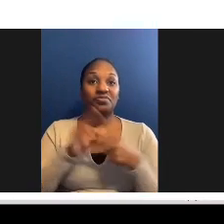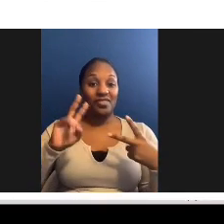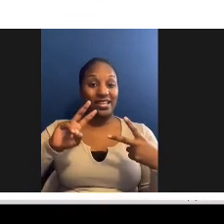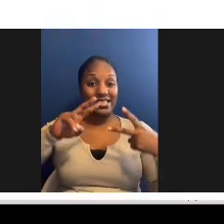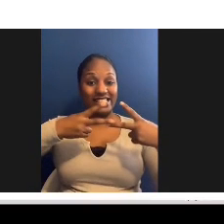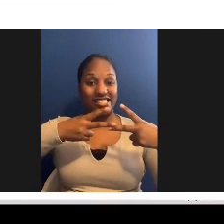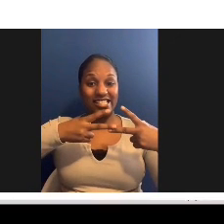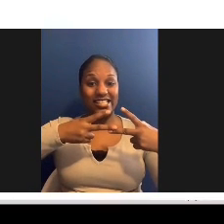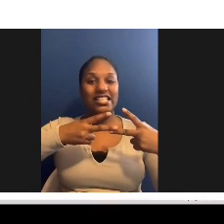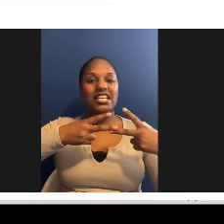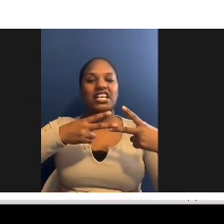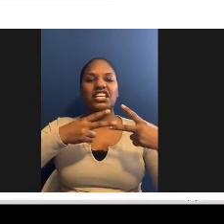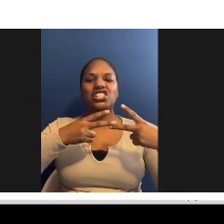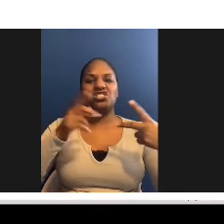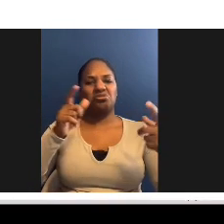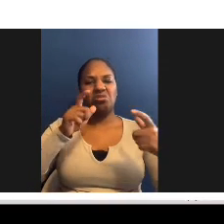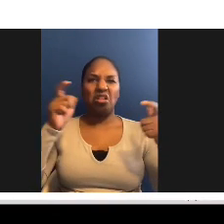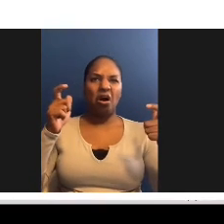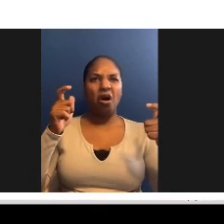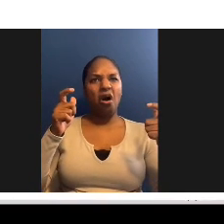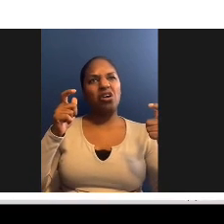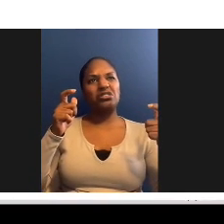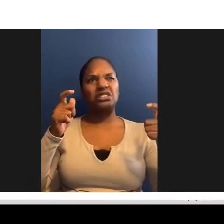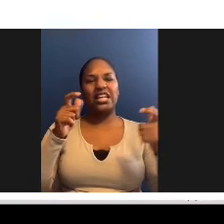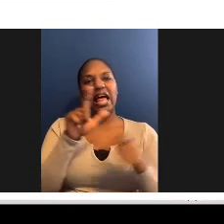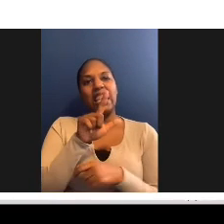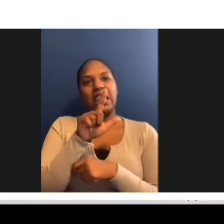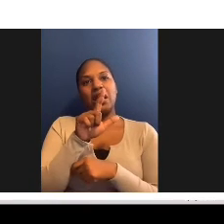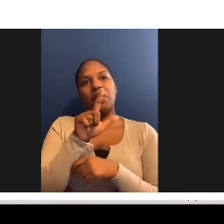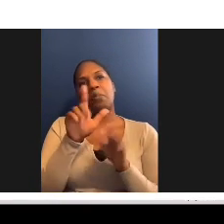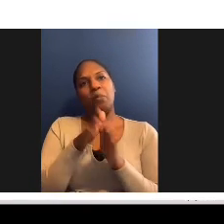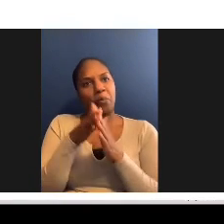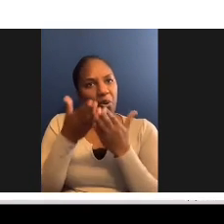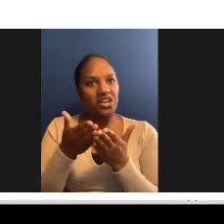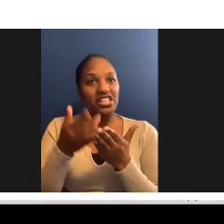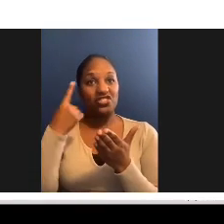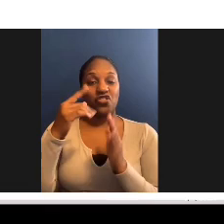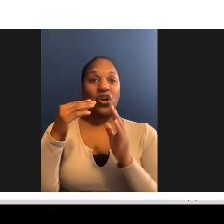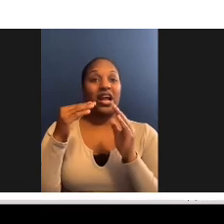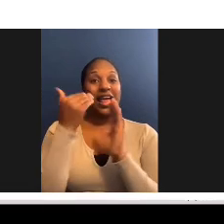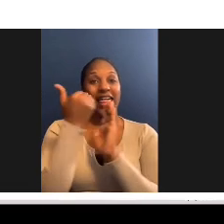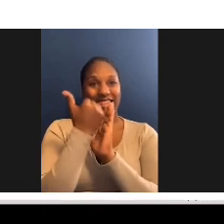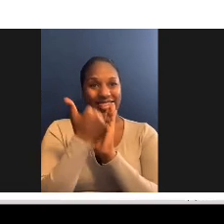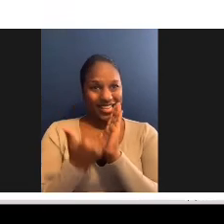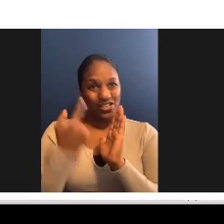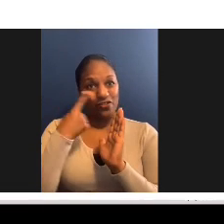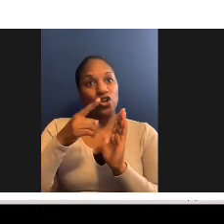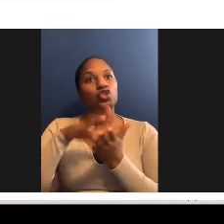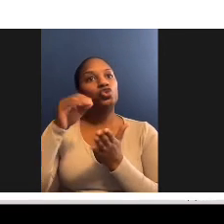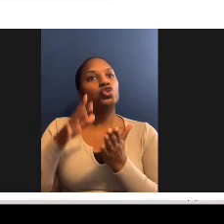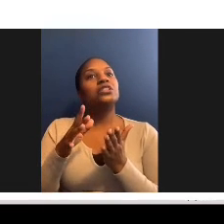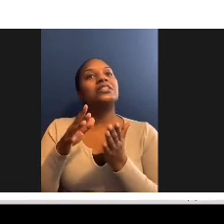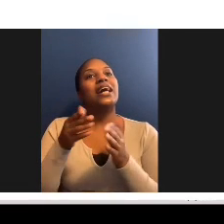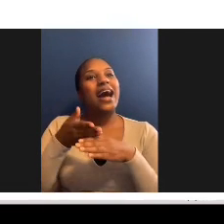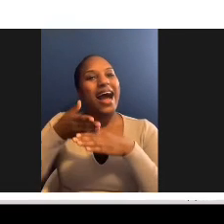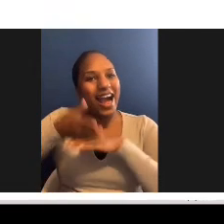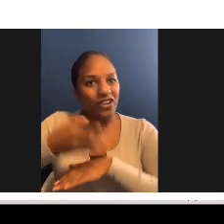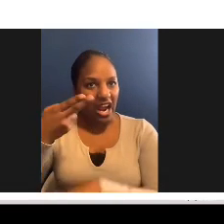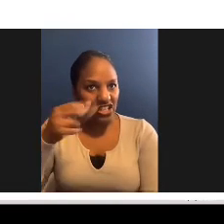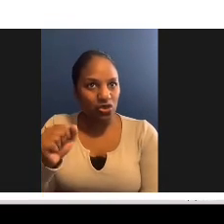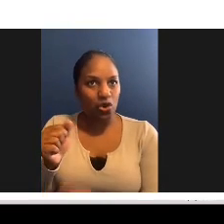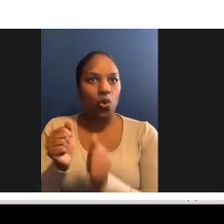spiral bound notebook, and it's sample lessons for students after high school with disabilities. These